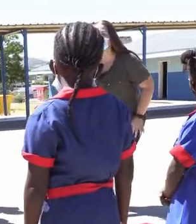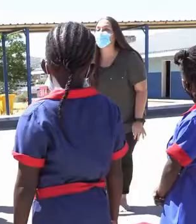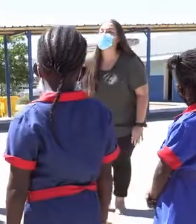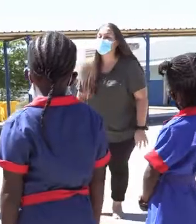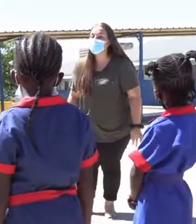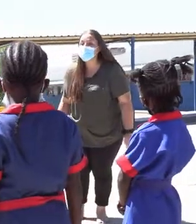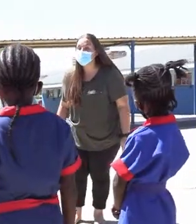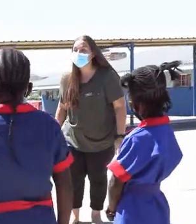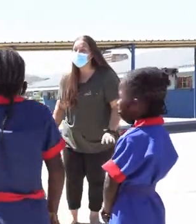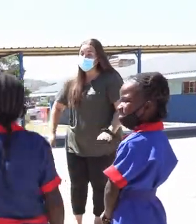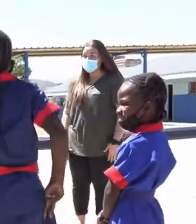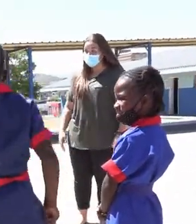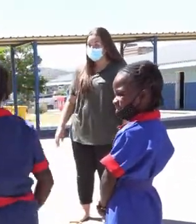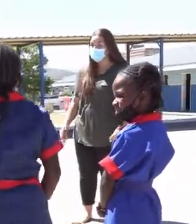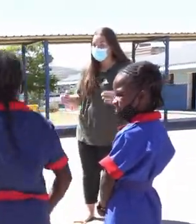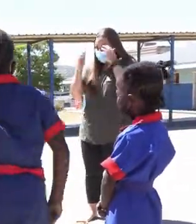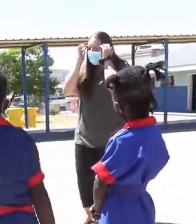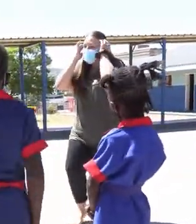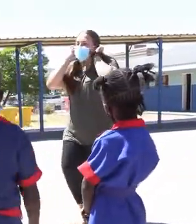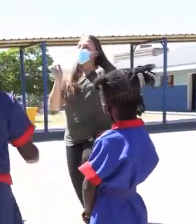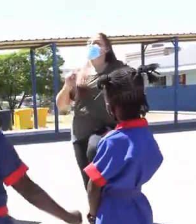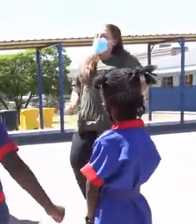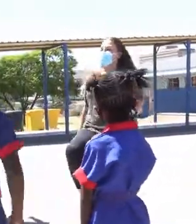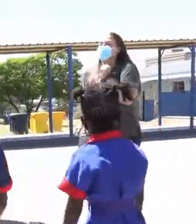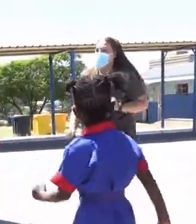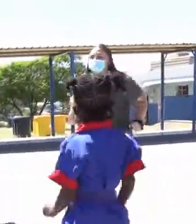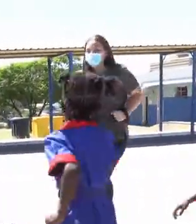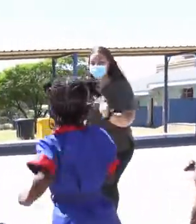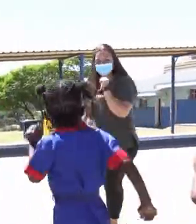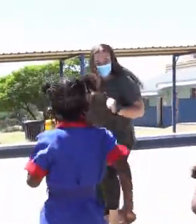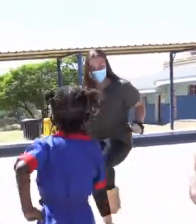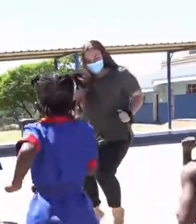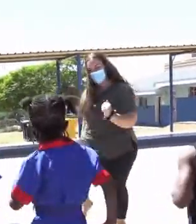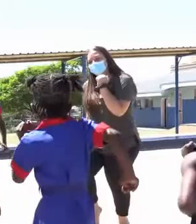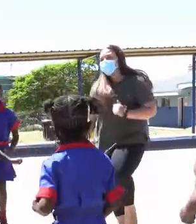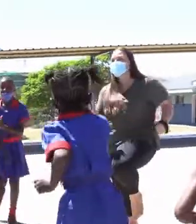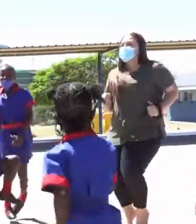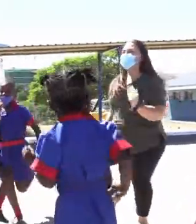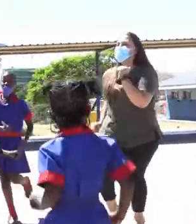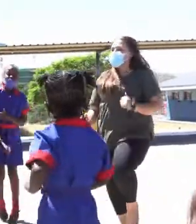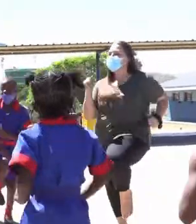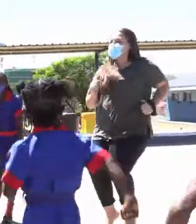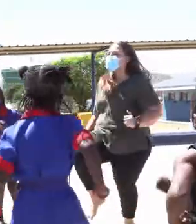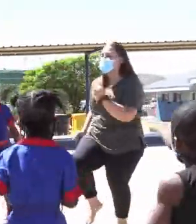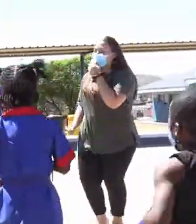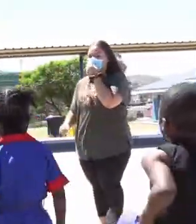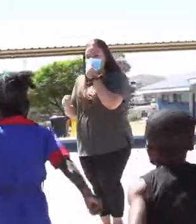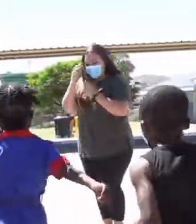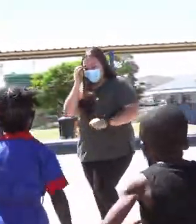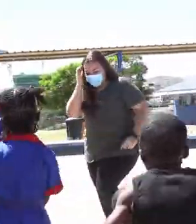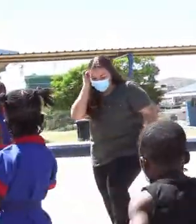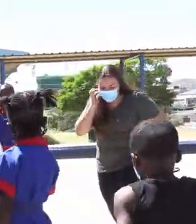number three. Okay, what did we do for three? High kicks, Nay. One, two, three, four,